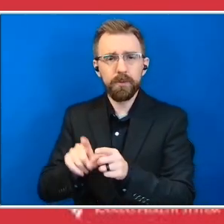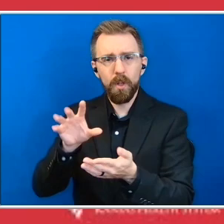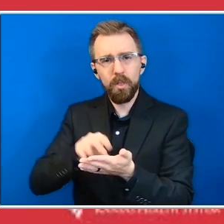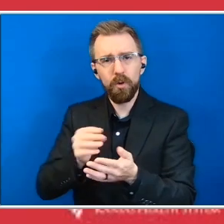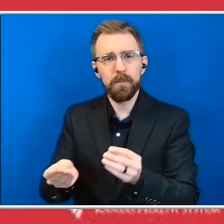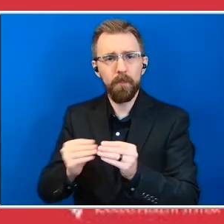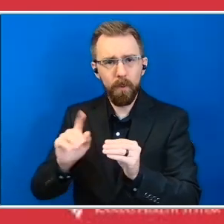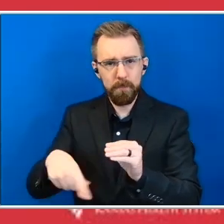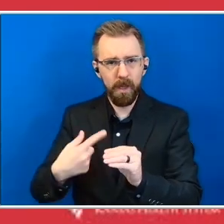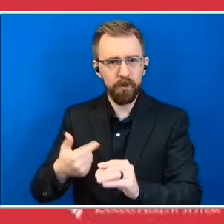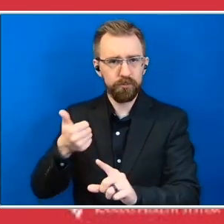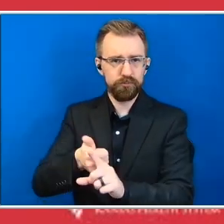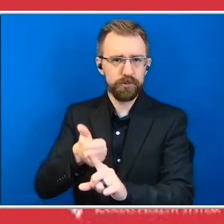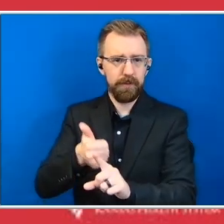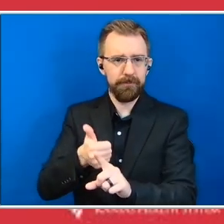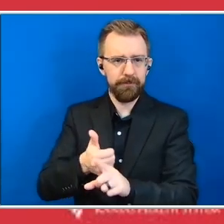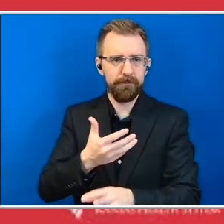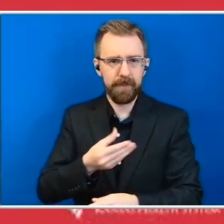yourself.